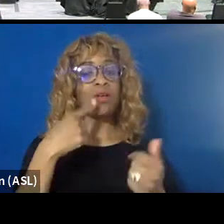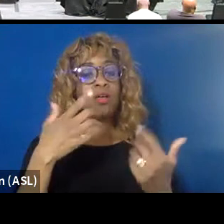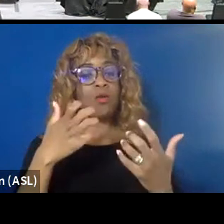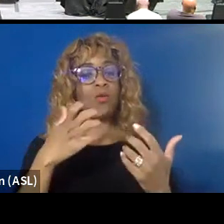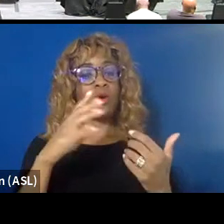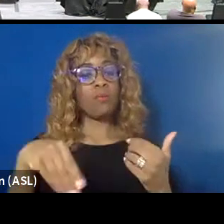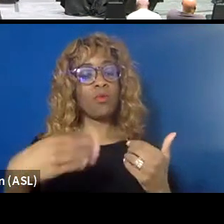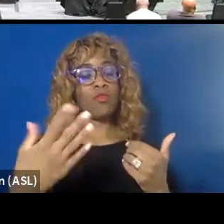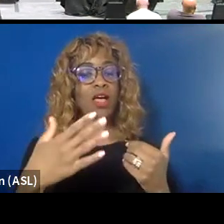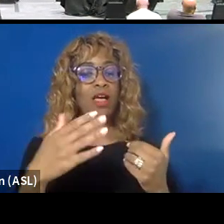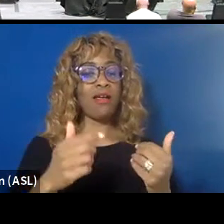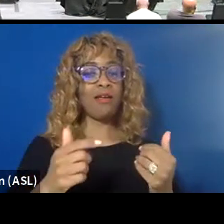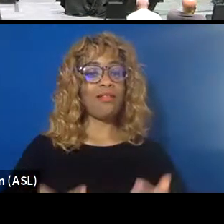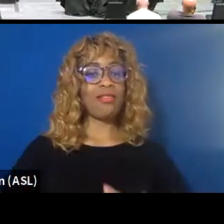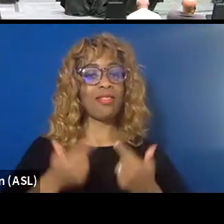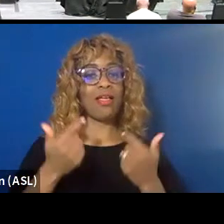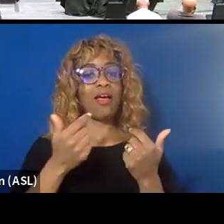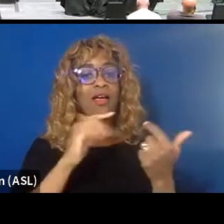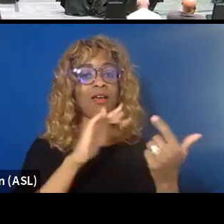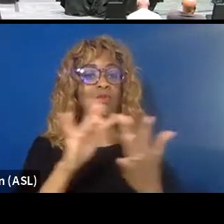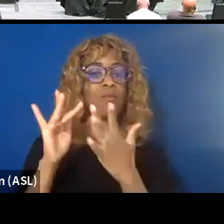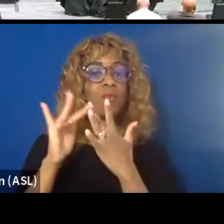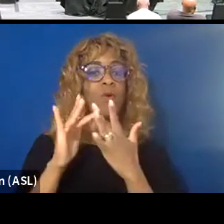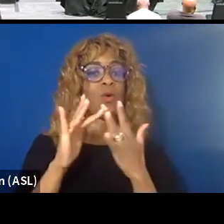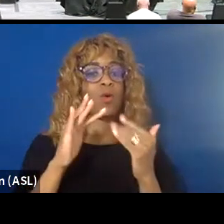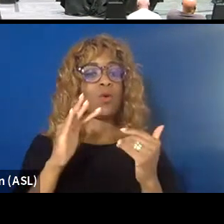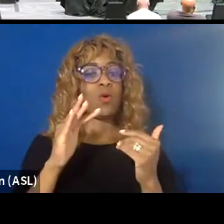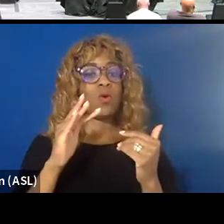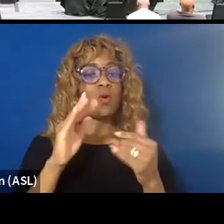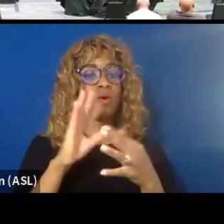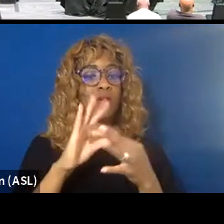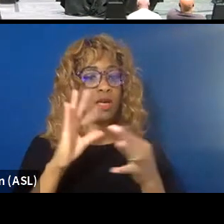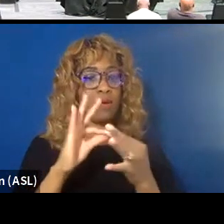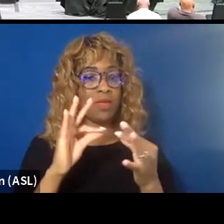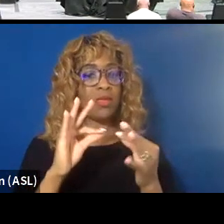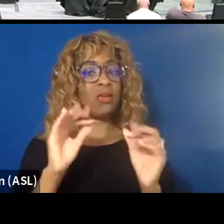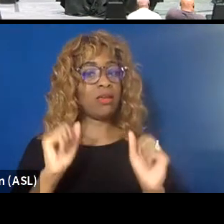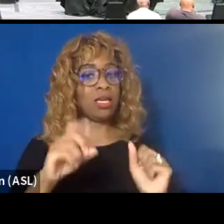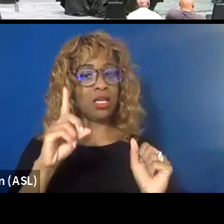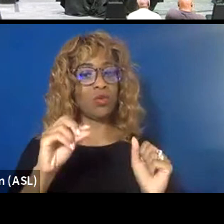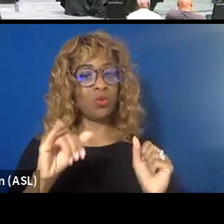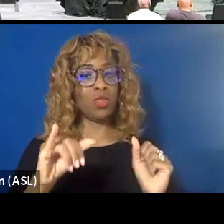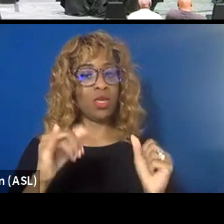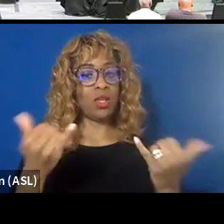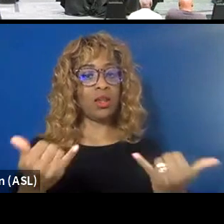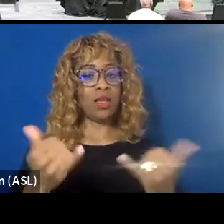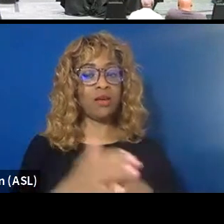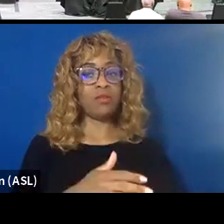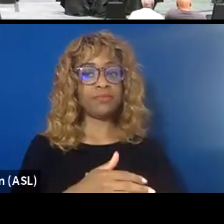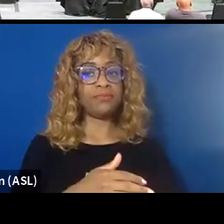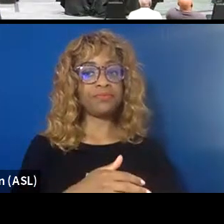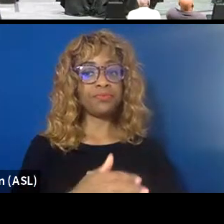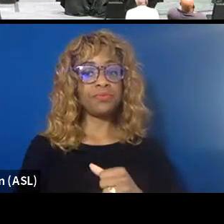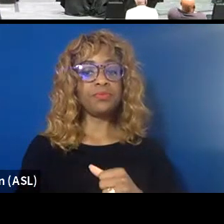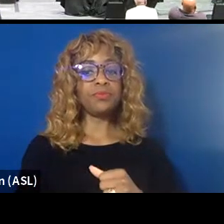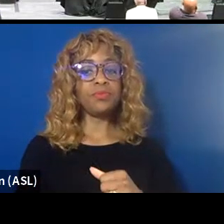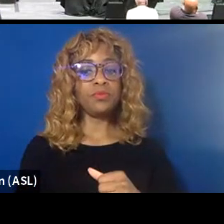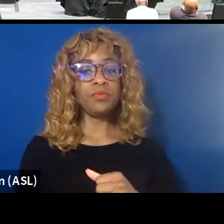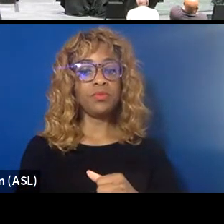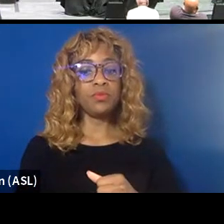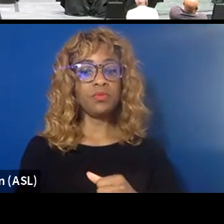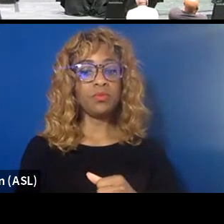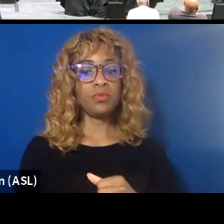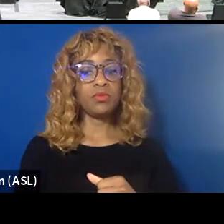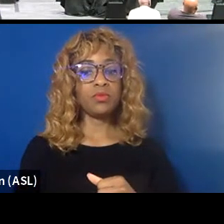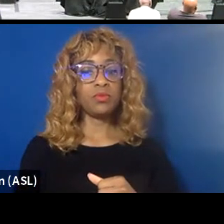to provide live remote public commentary to the commission will now be allowed to do so. I will turn